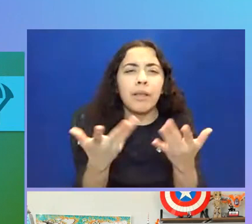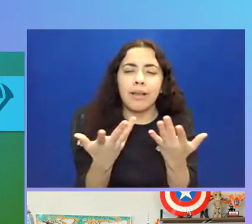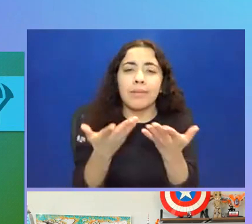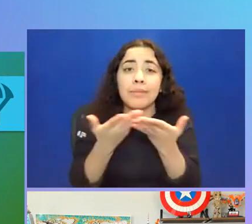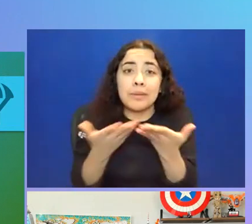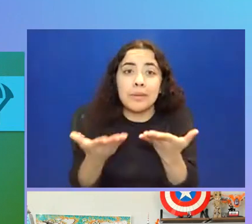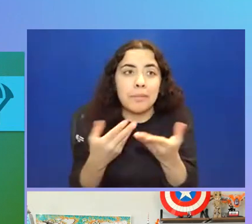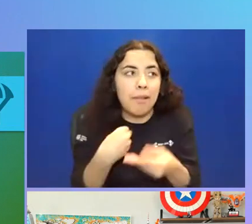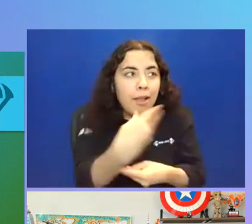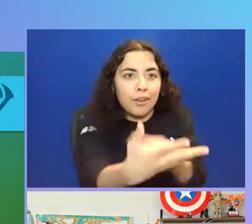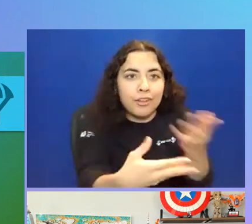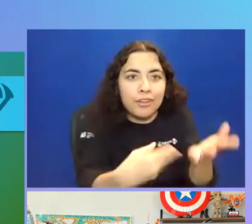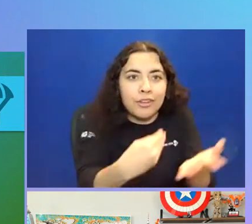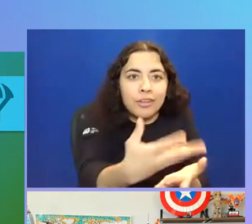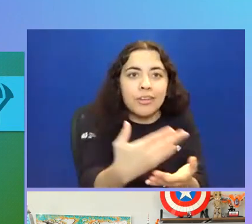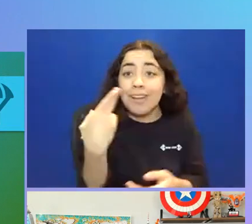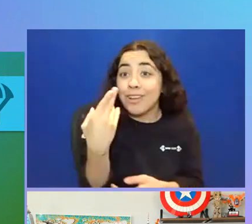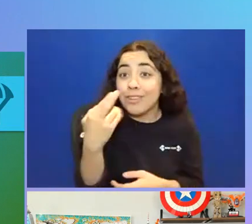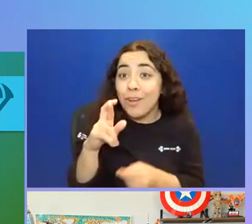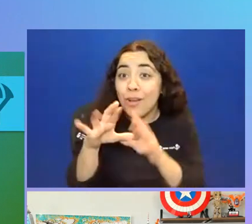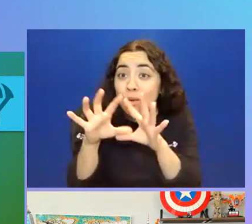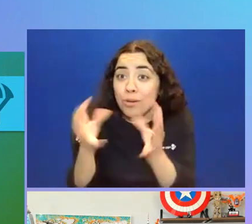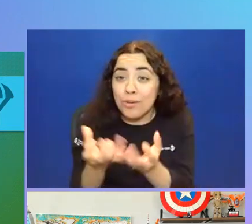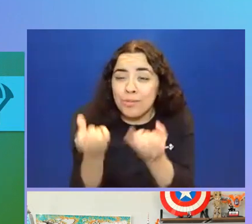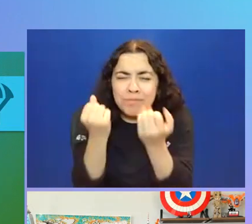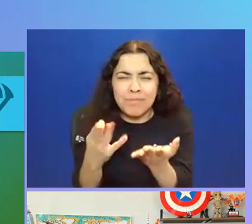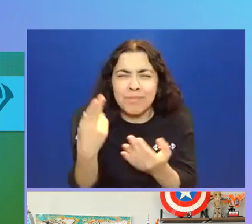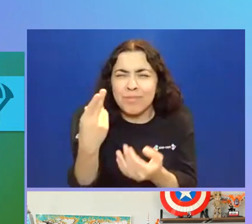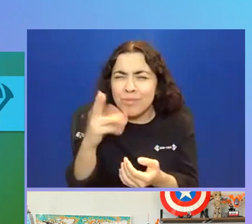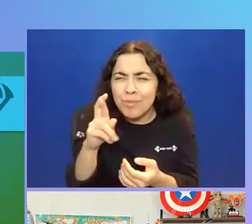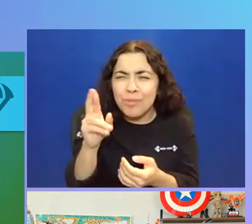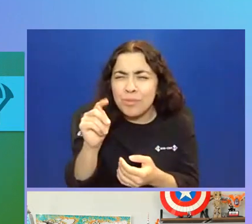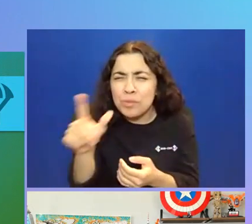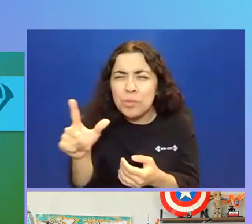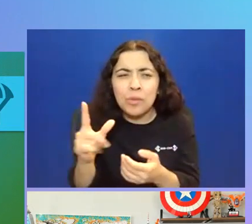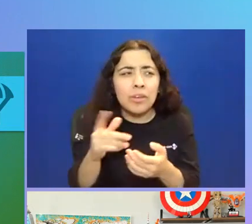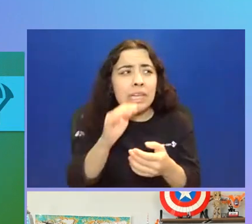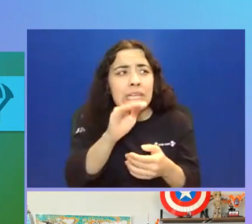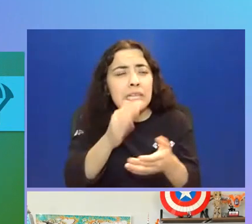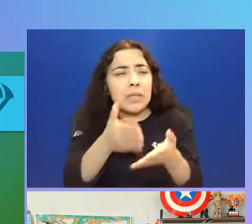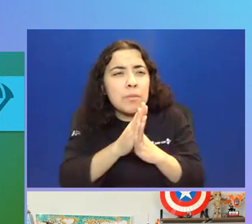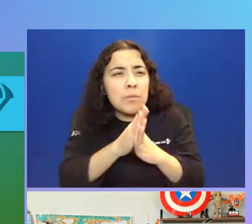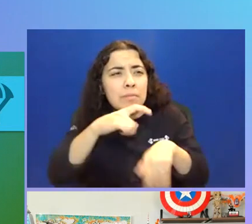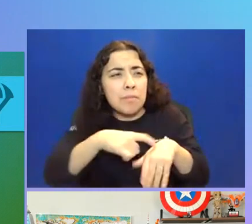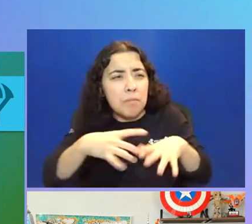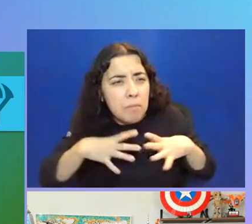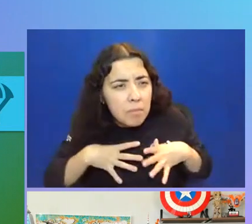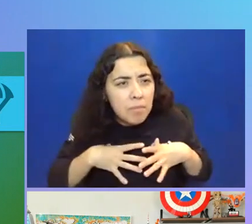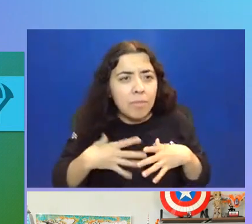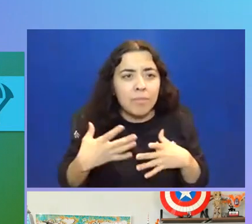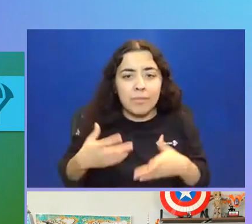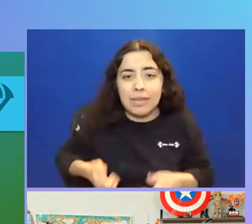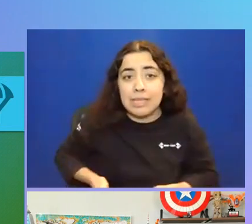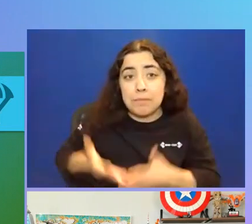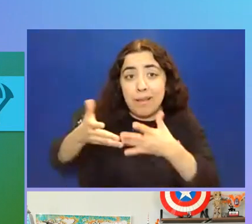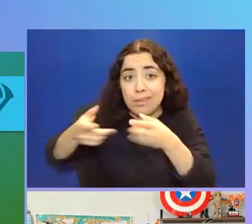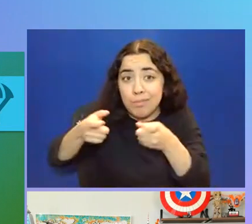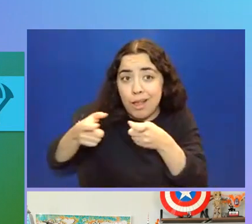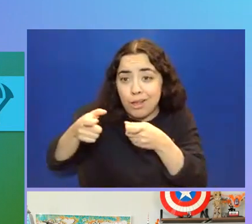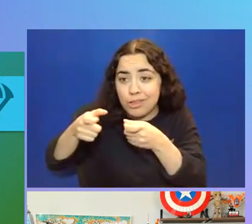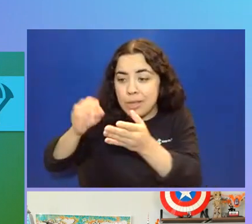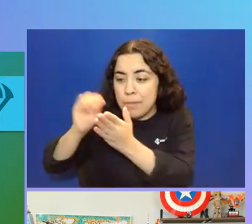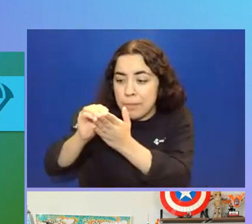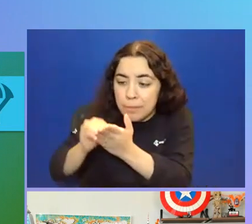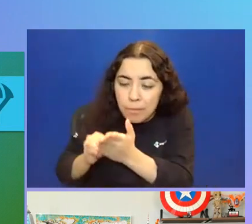There's so many different HR tools for requesting time off or expense management, or even your internal